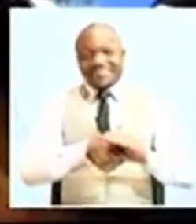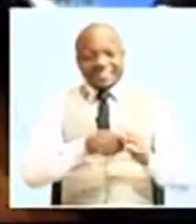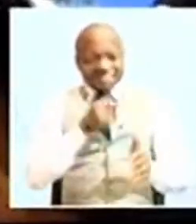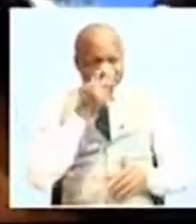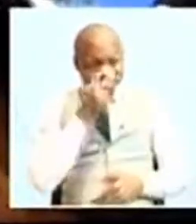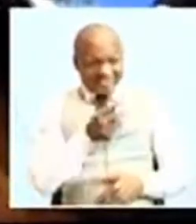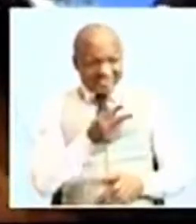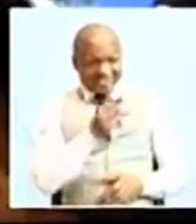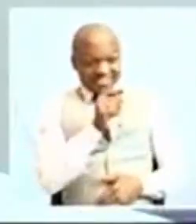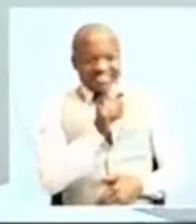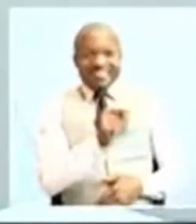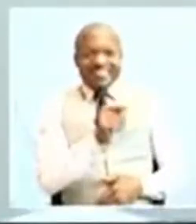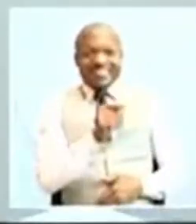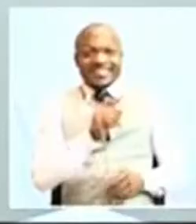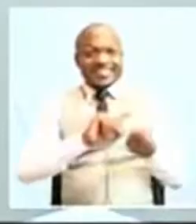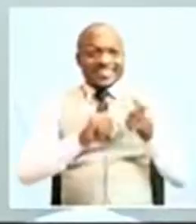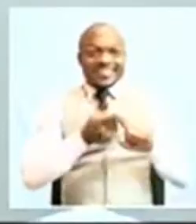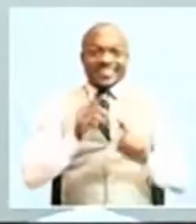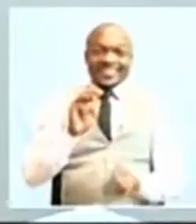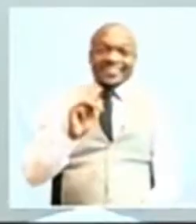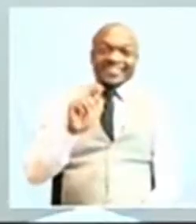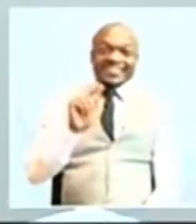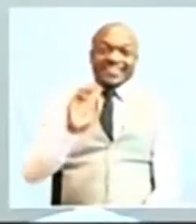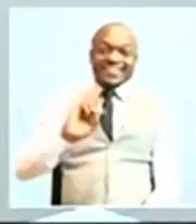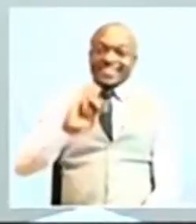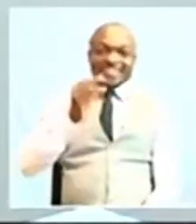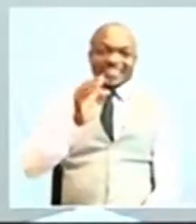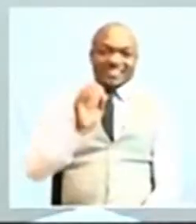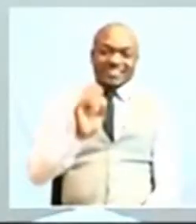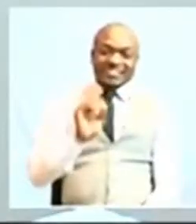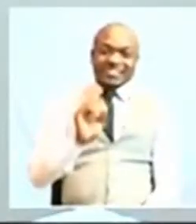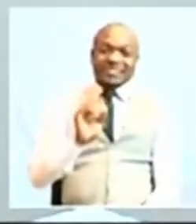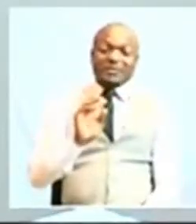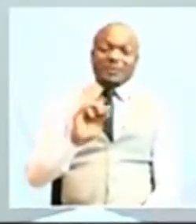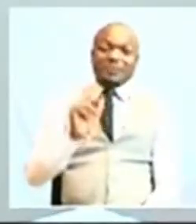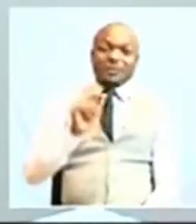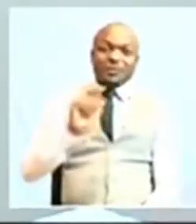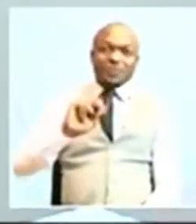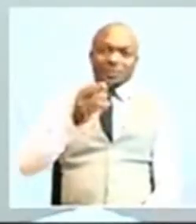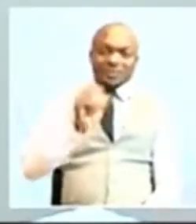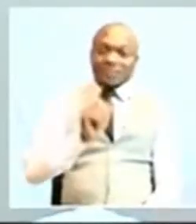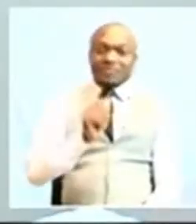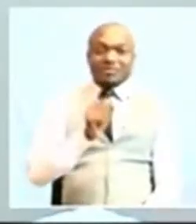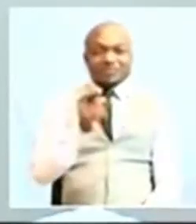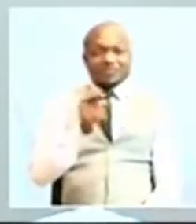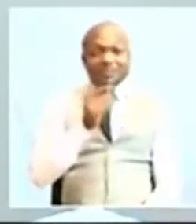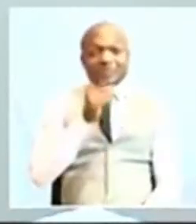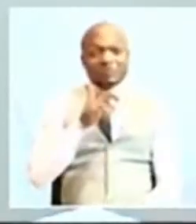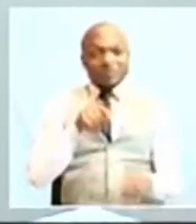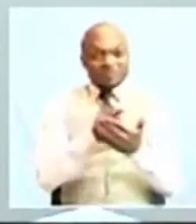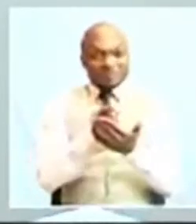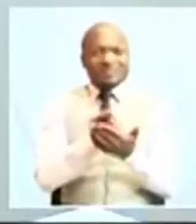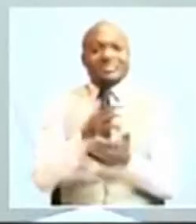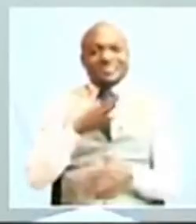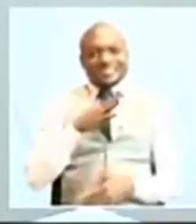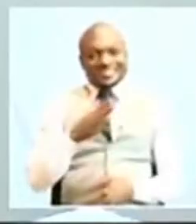wanga mtonga sakamba hapa mtima. Sibweni mwimakora. Makora.